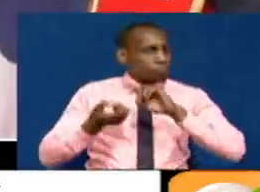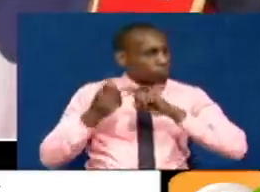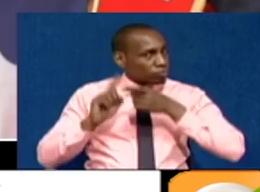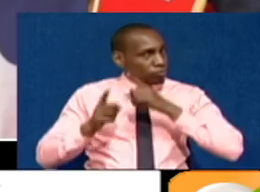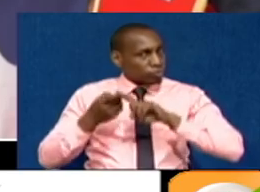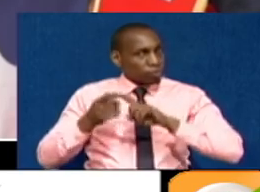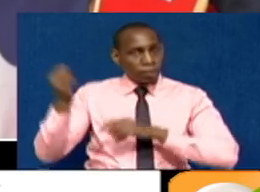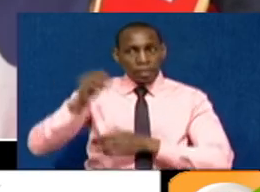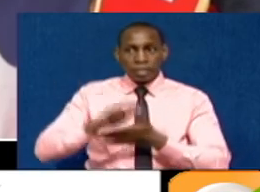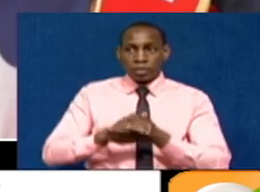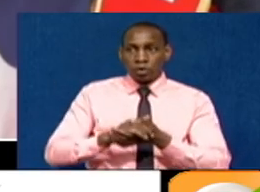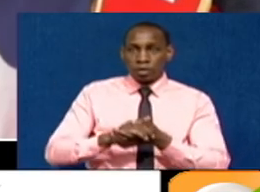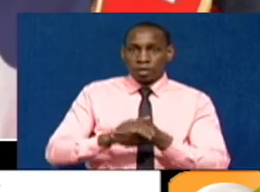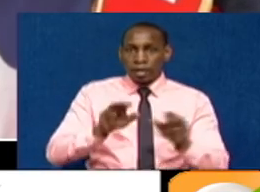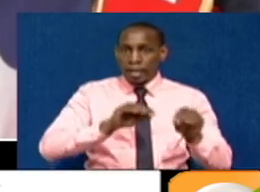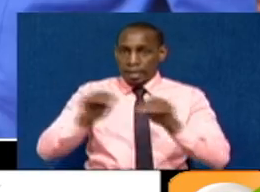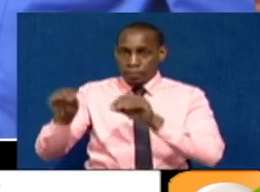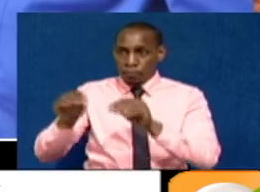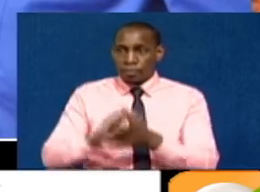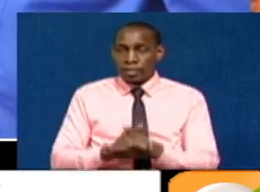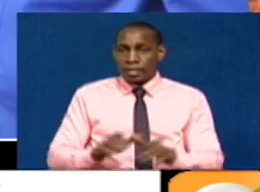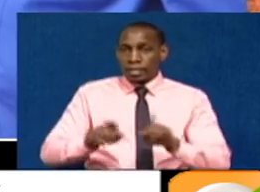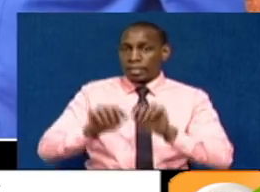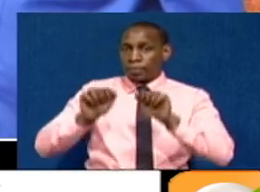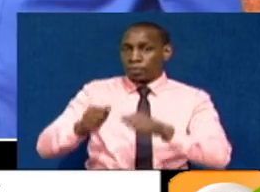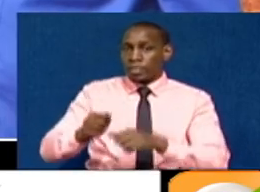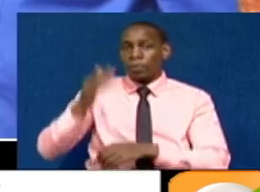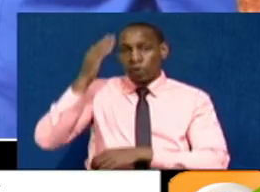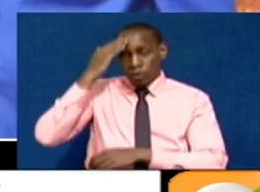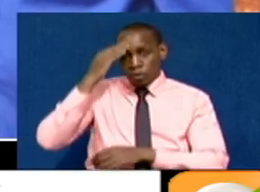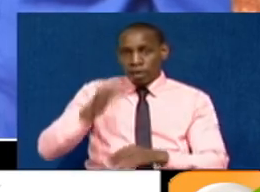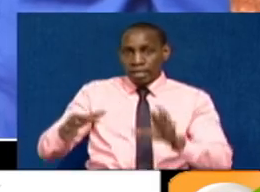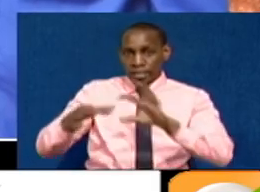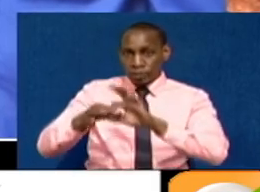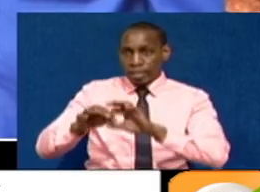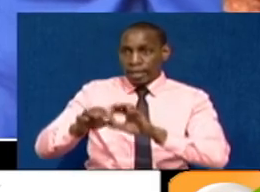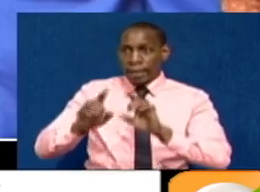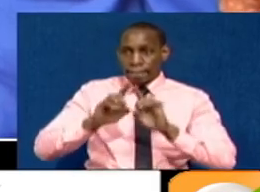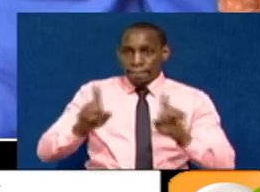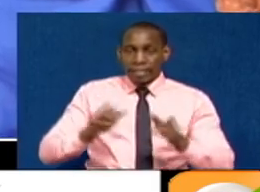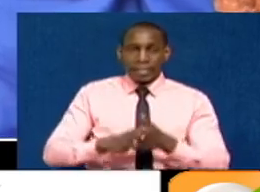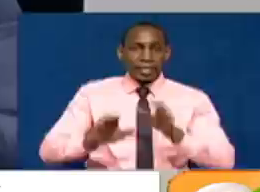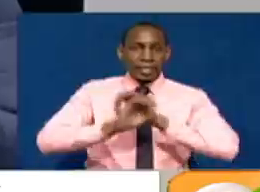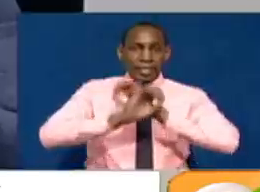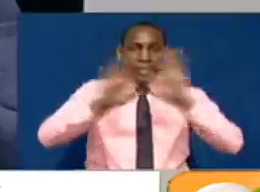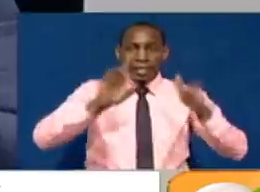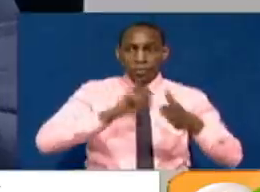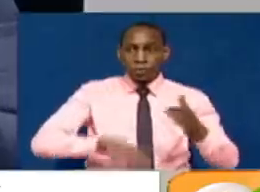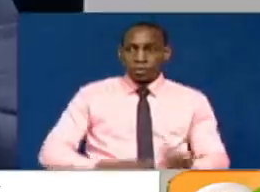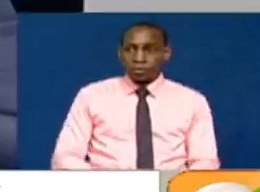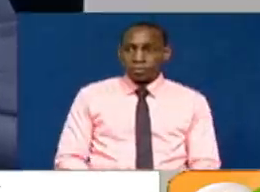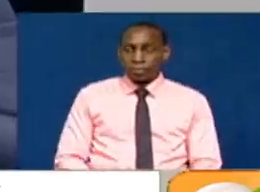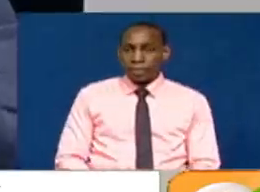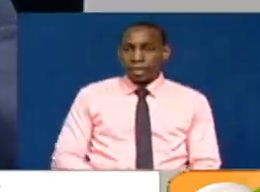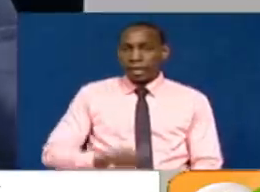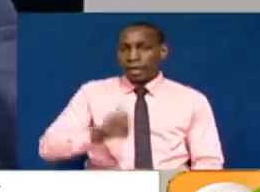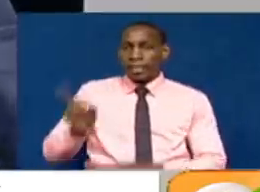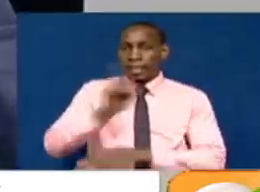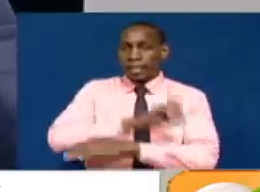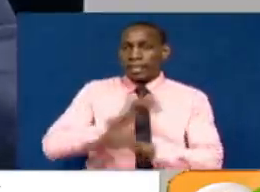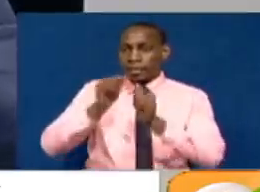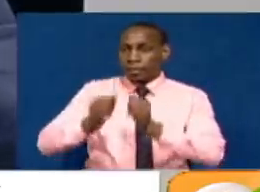her political move. And you could tell the direction. But even more prominently, this is a day she was